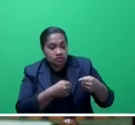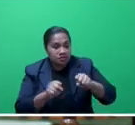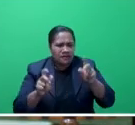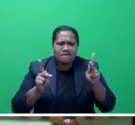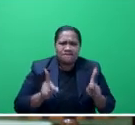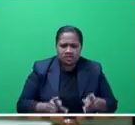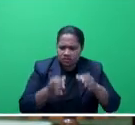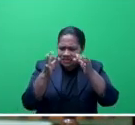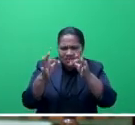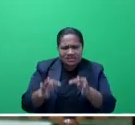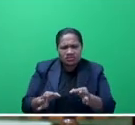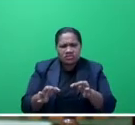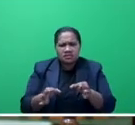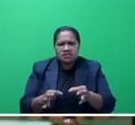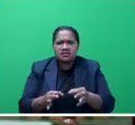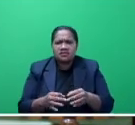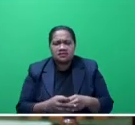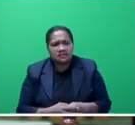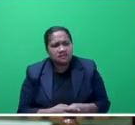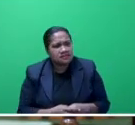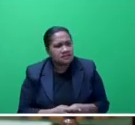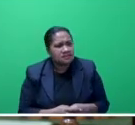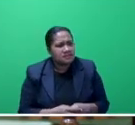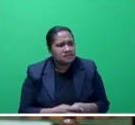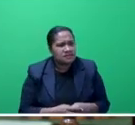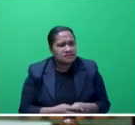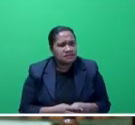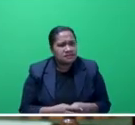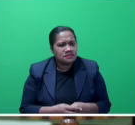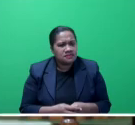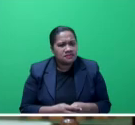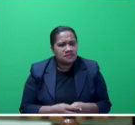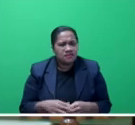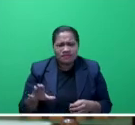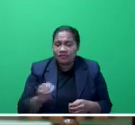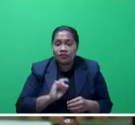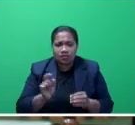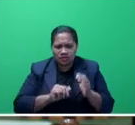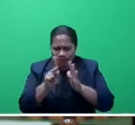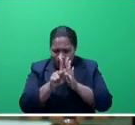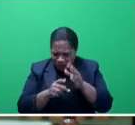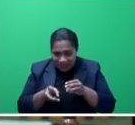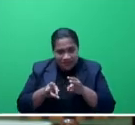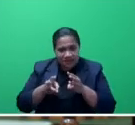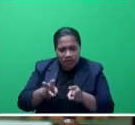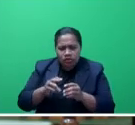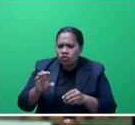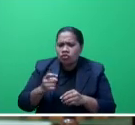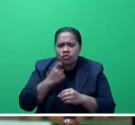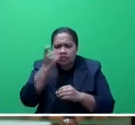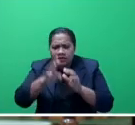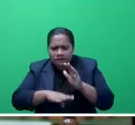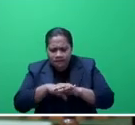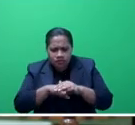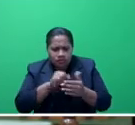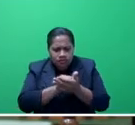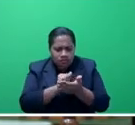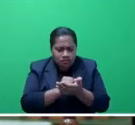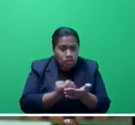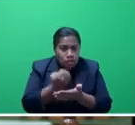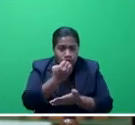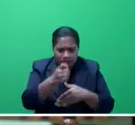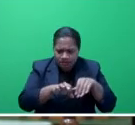decisions accompanied by expansionary monetary policy measures. It took careful and prudent economic planning, combined